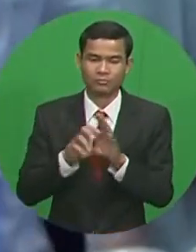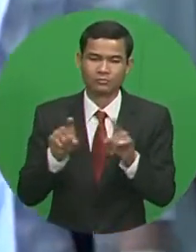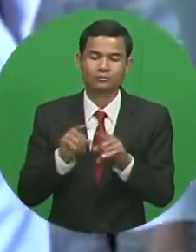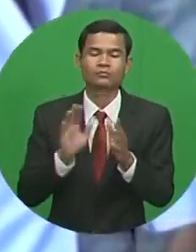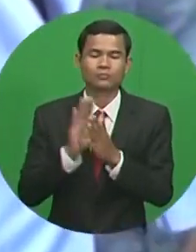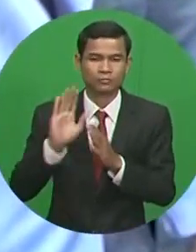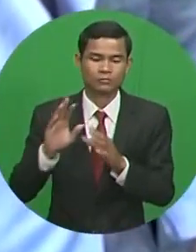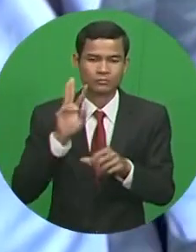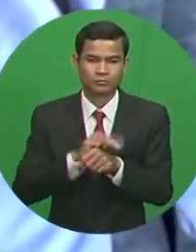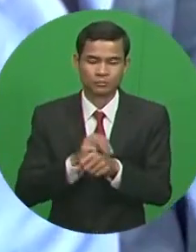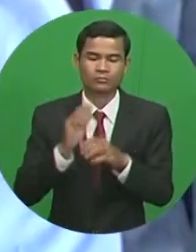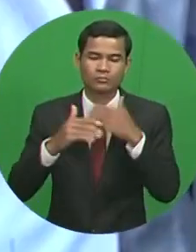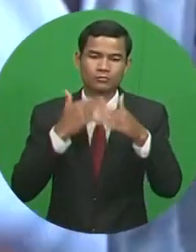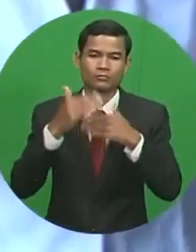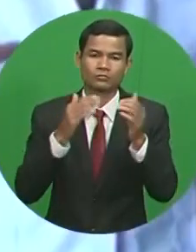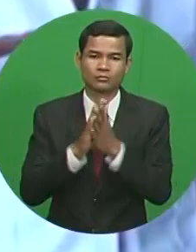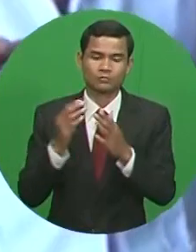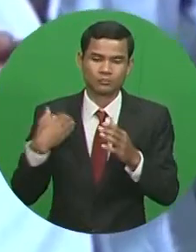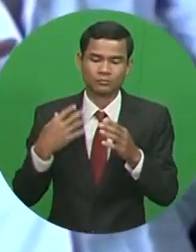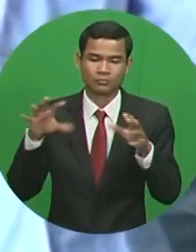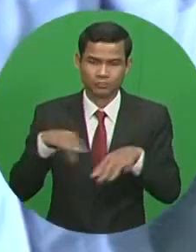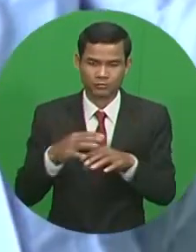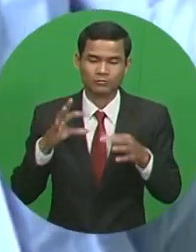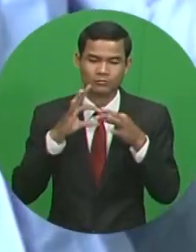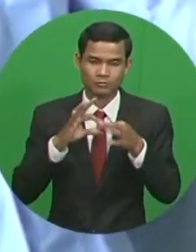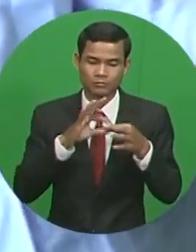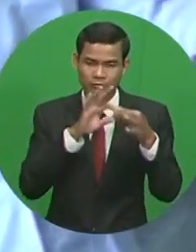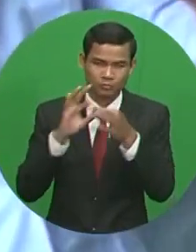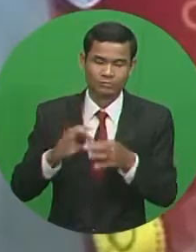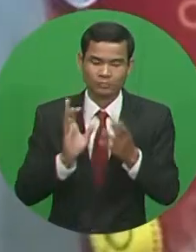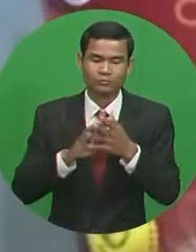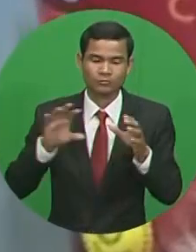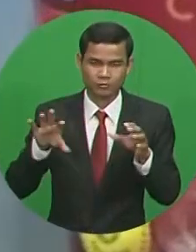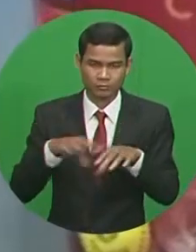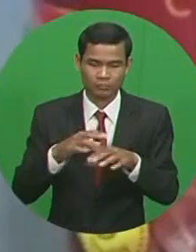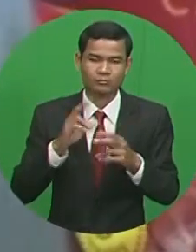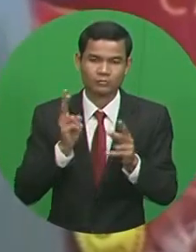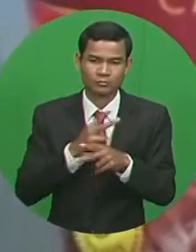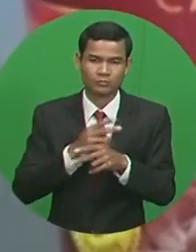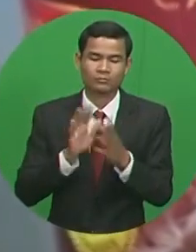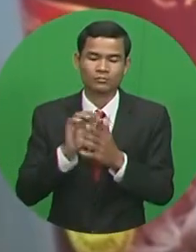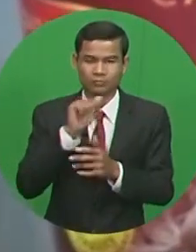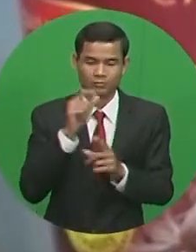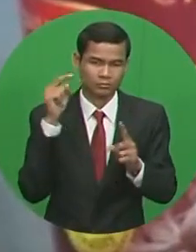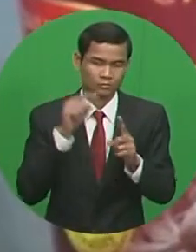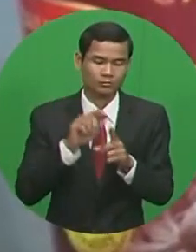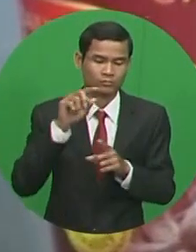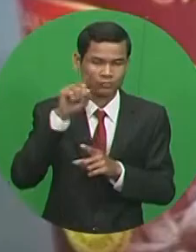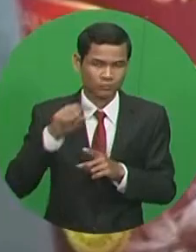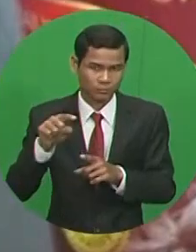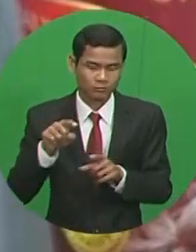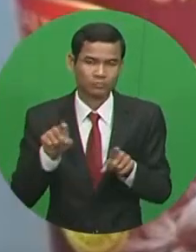robot crossuong, knonka appy ward, bipe side, robot pull at the campaign link, crop chirung cherry, PA to set, knong bum